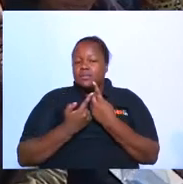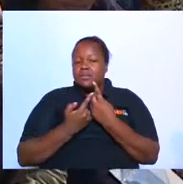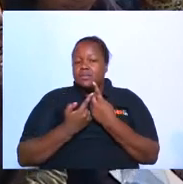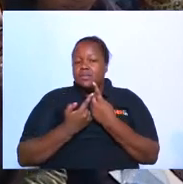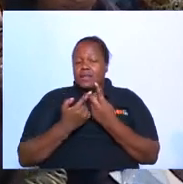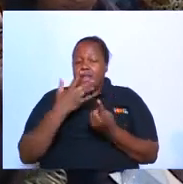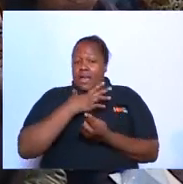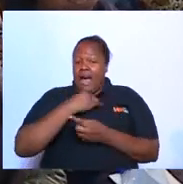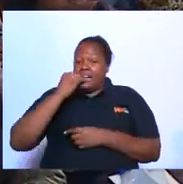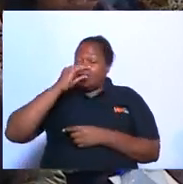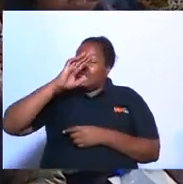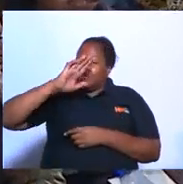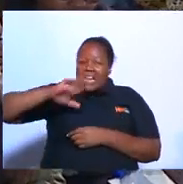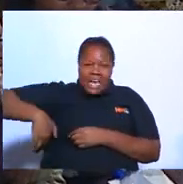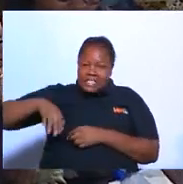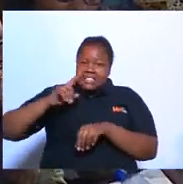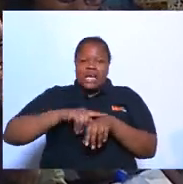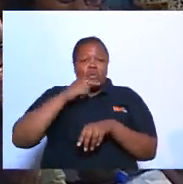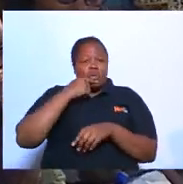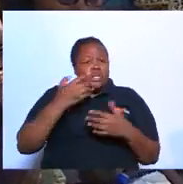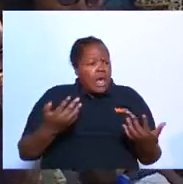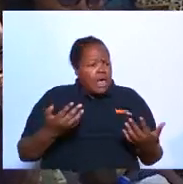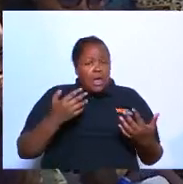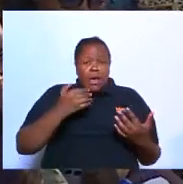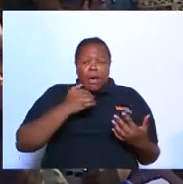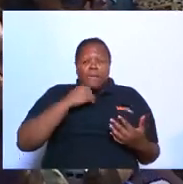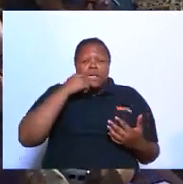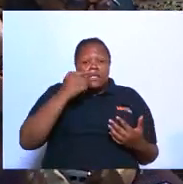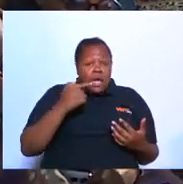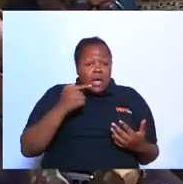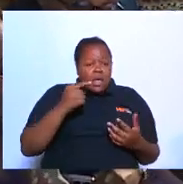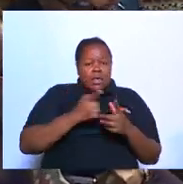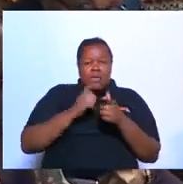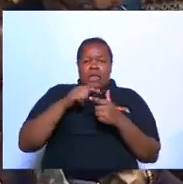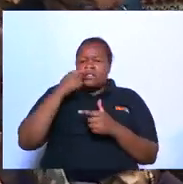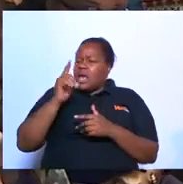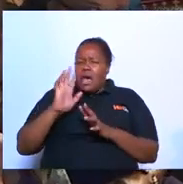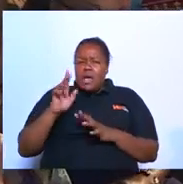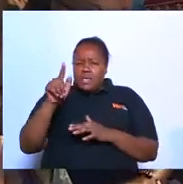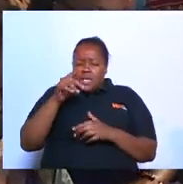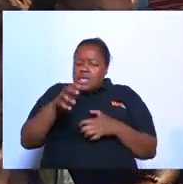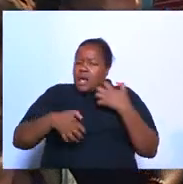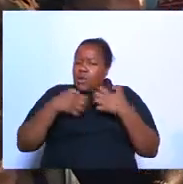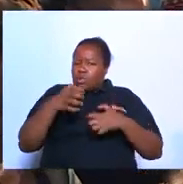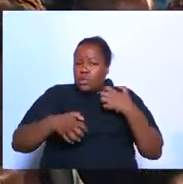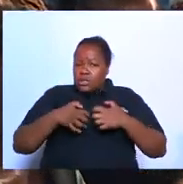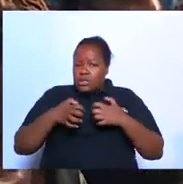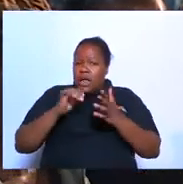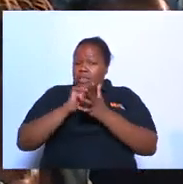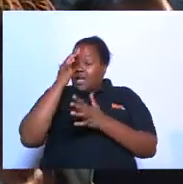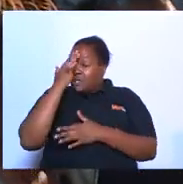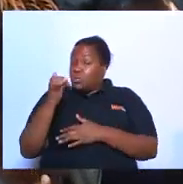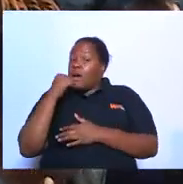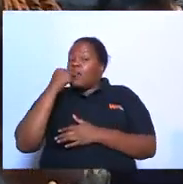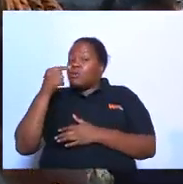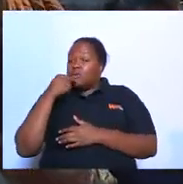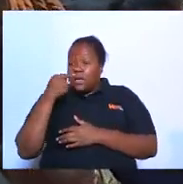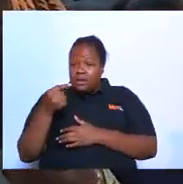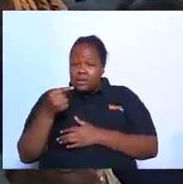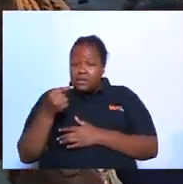and it is too late when you say oh did I say that yes it was an emotion that's why you say